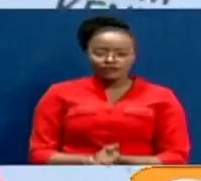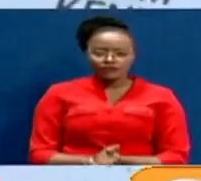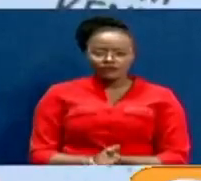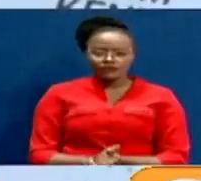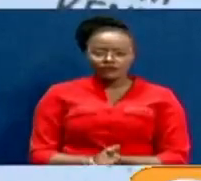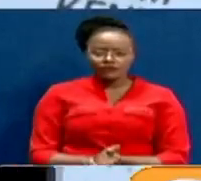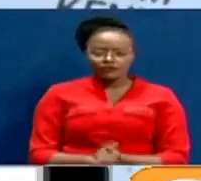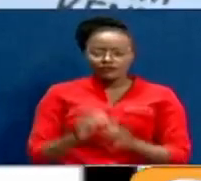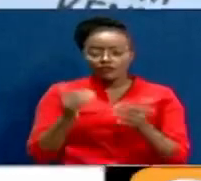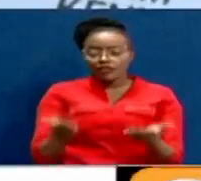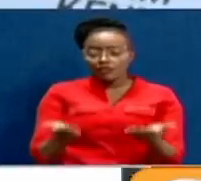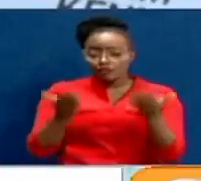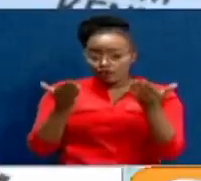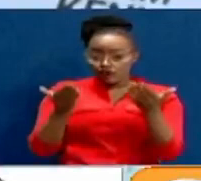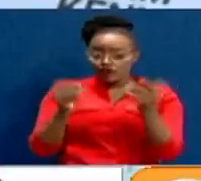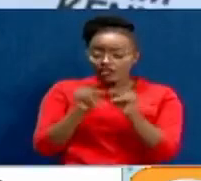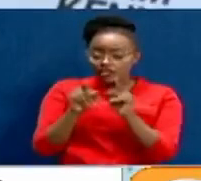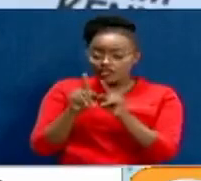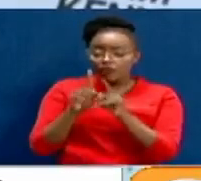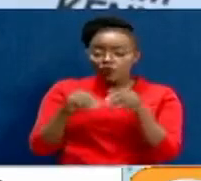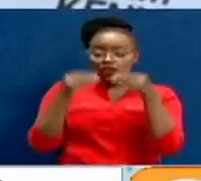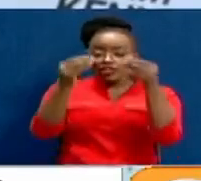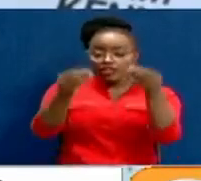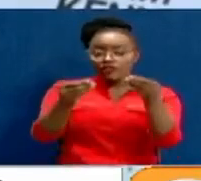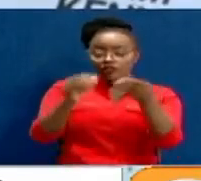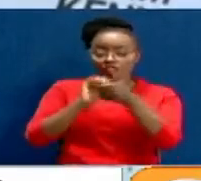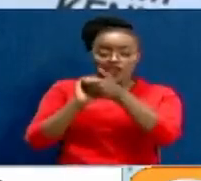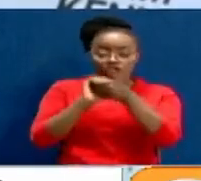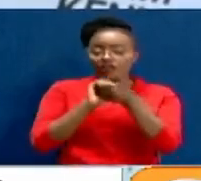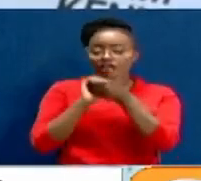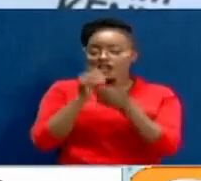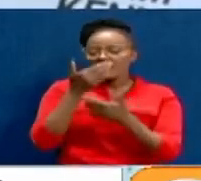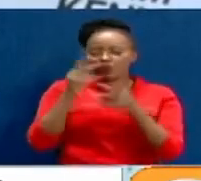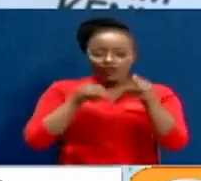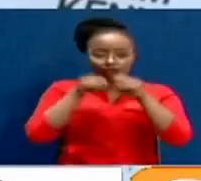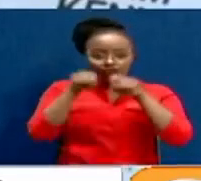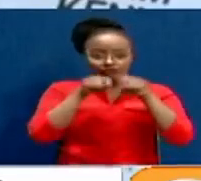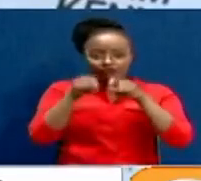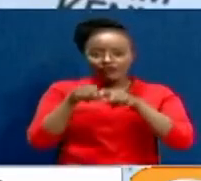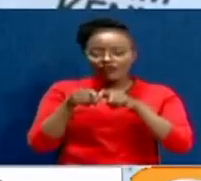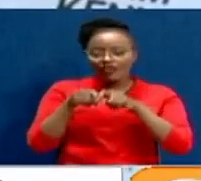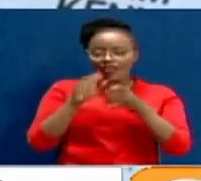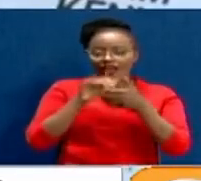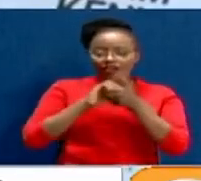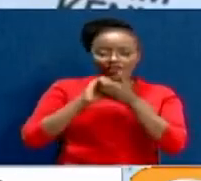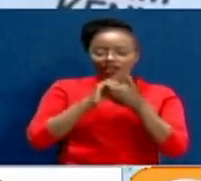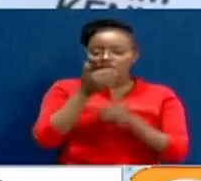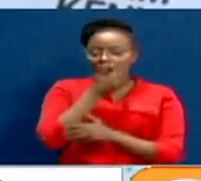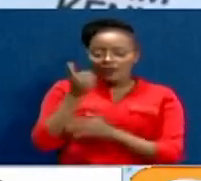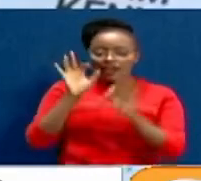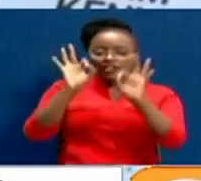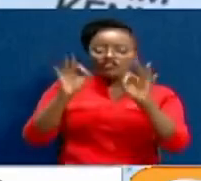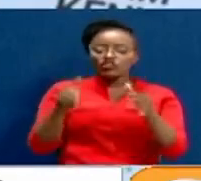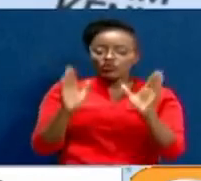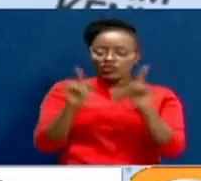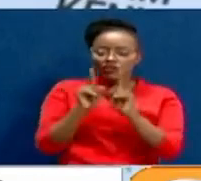They will improve, they will administer their federations much better, much more efficiently. We